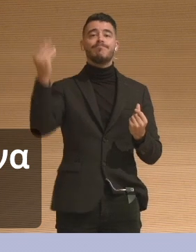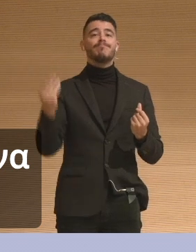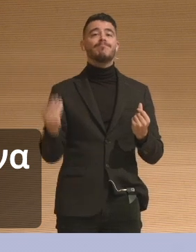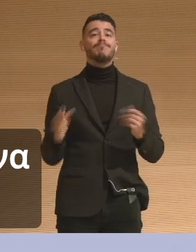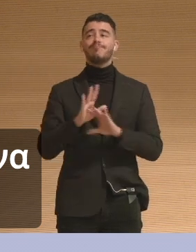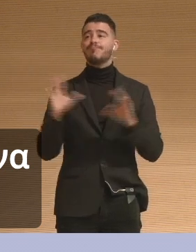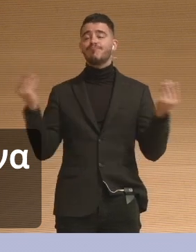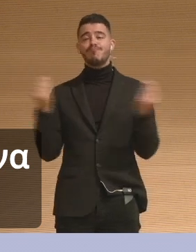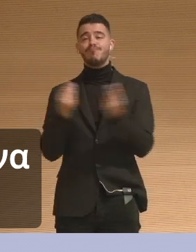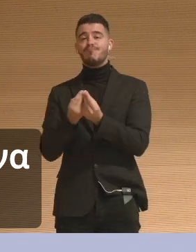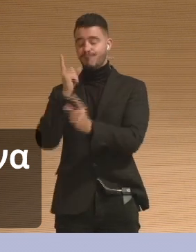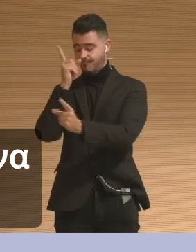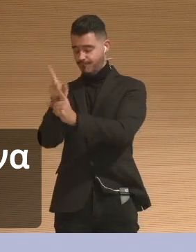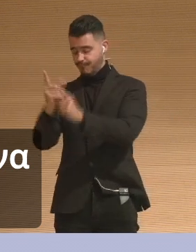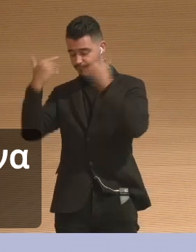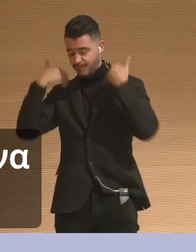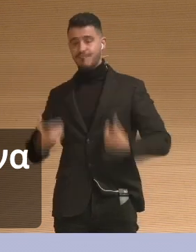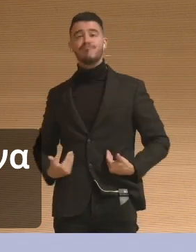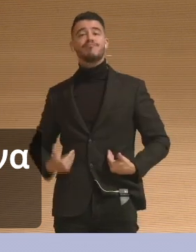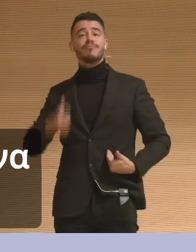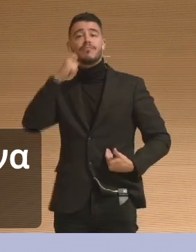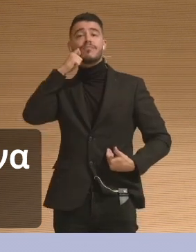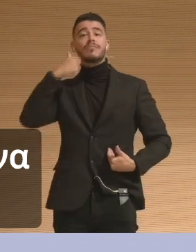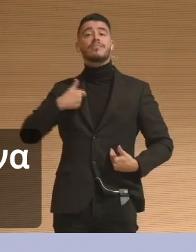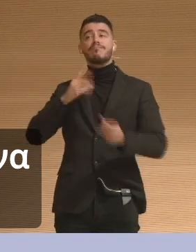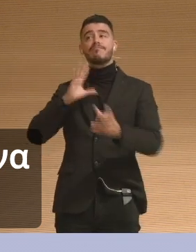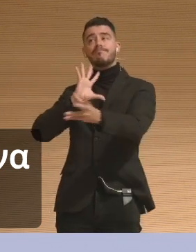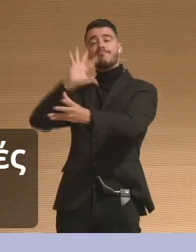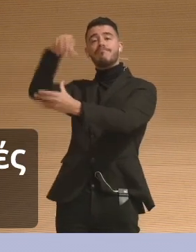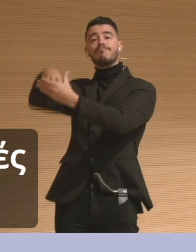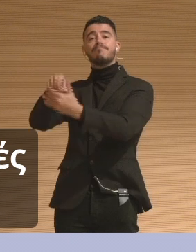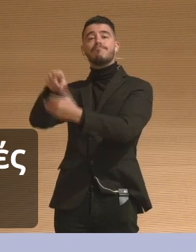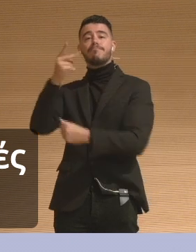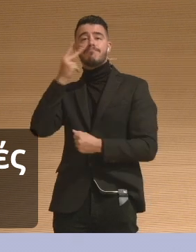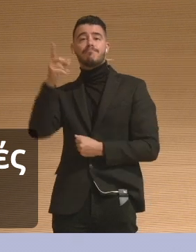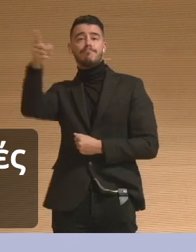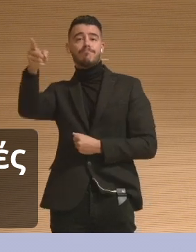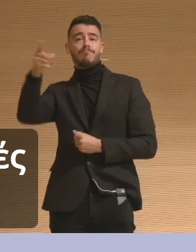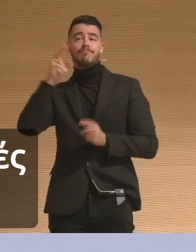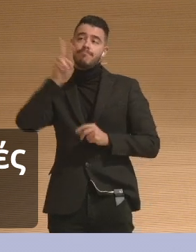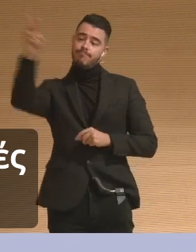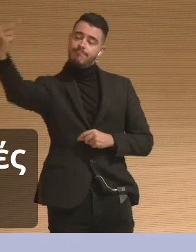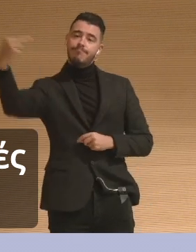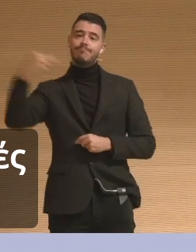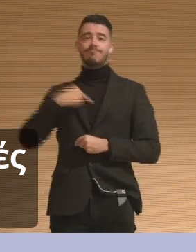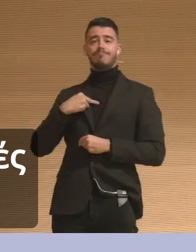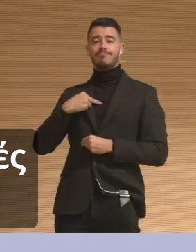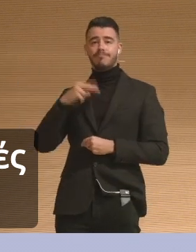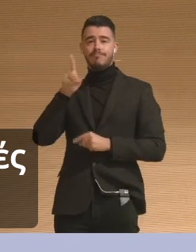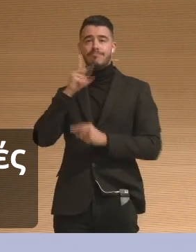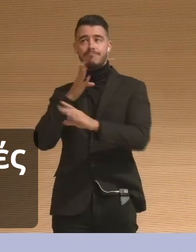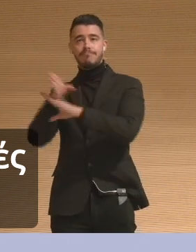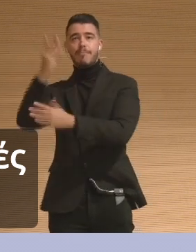later inspired a new project to develop training and mentorship program run by people who previously